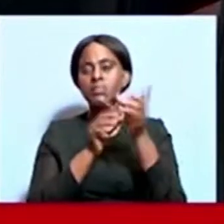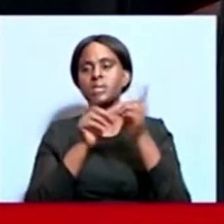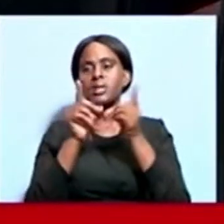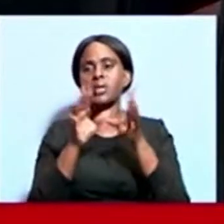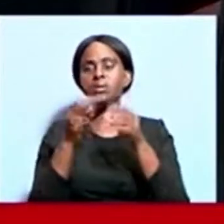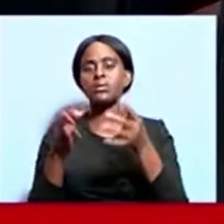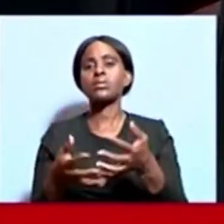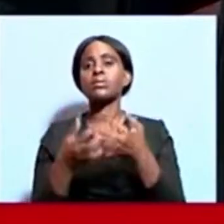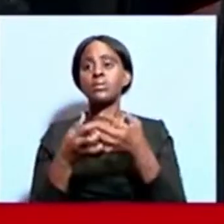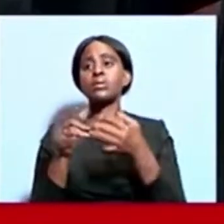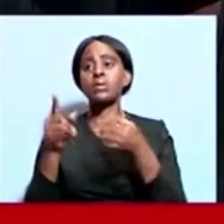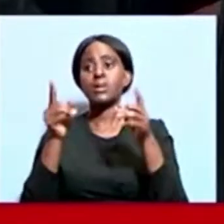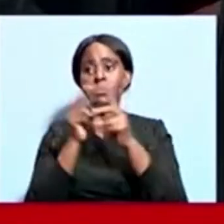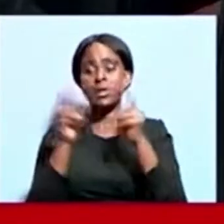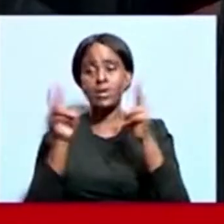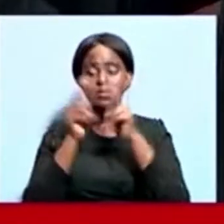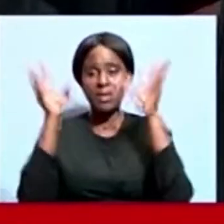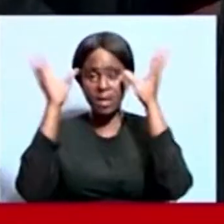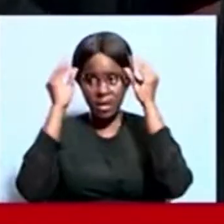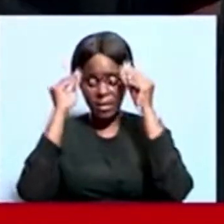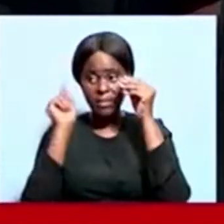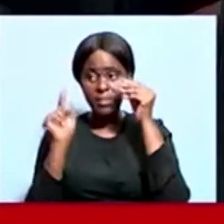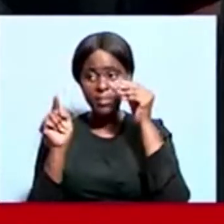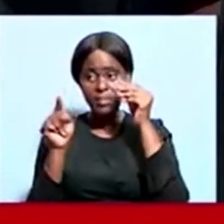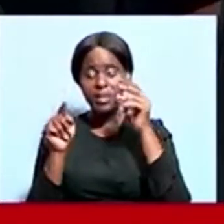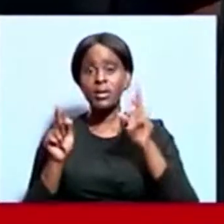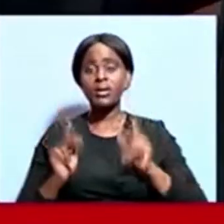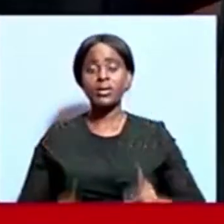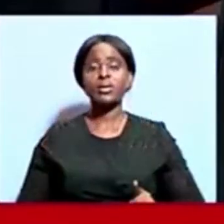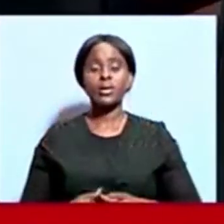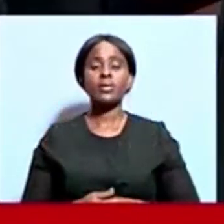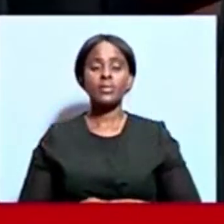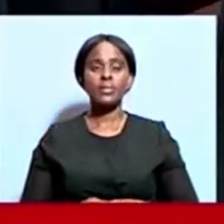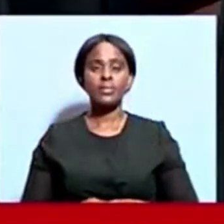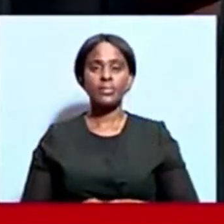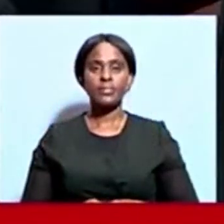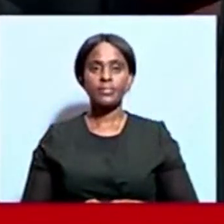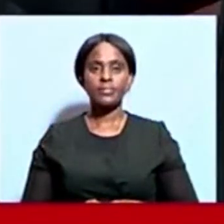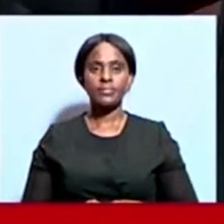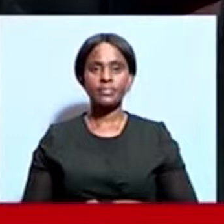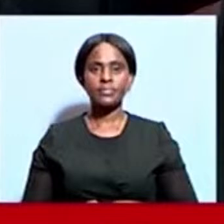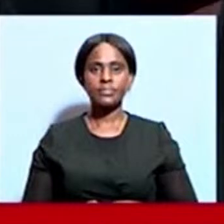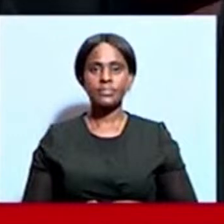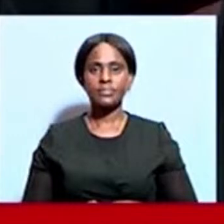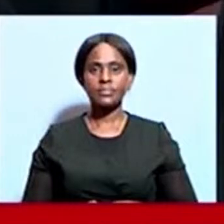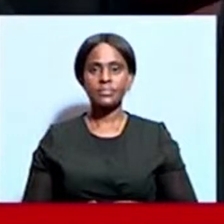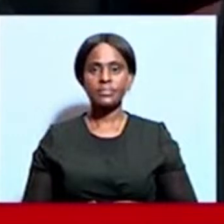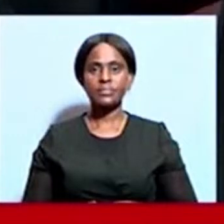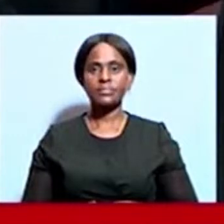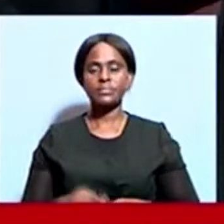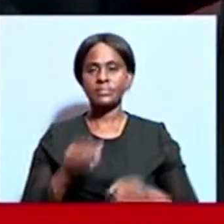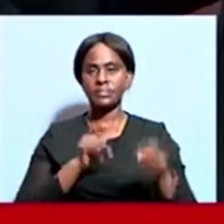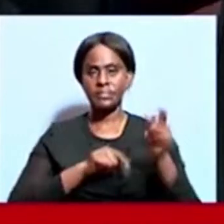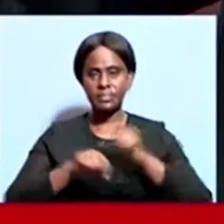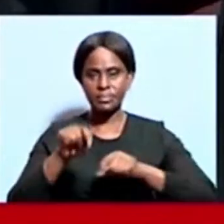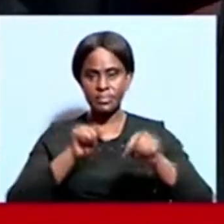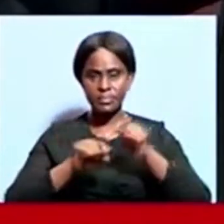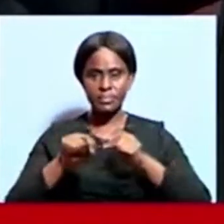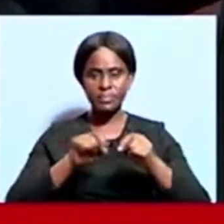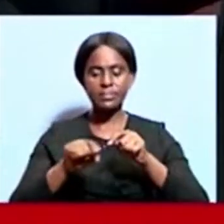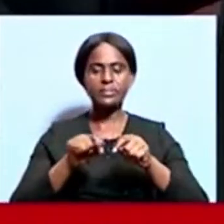a very experienced person in running these affairs.